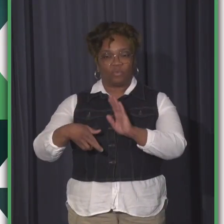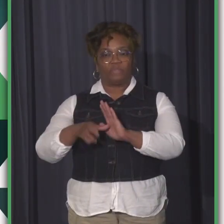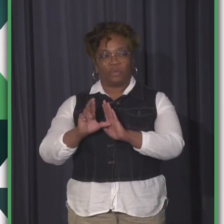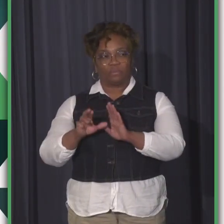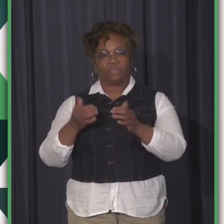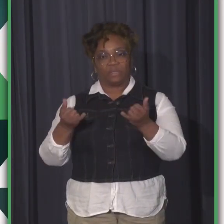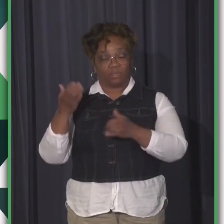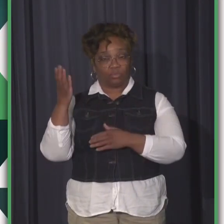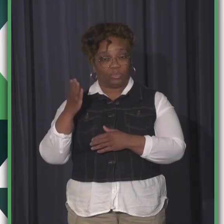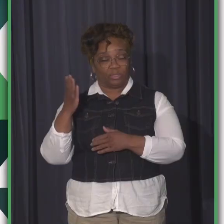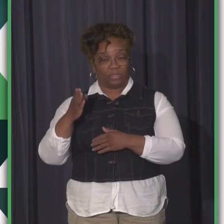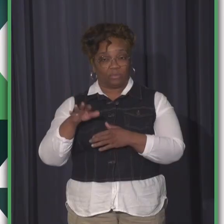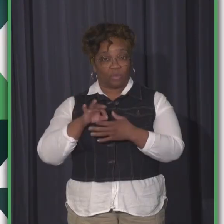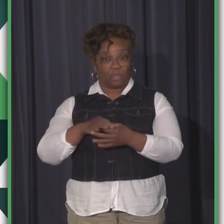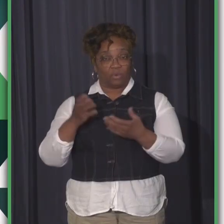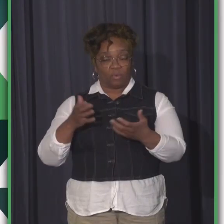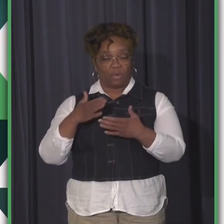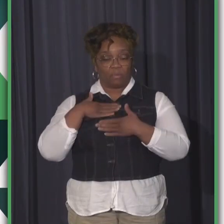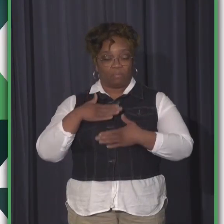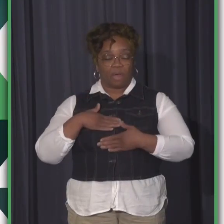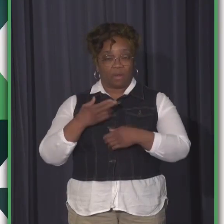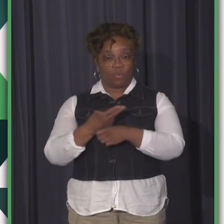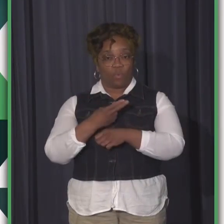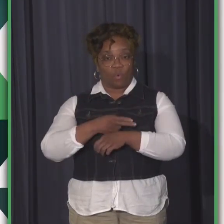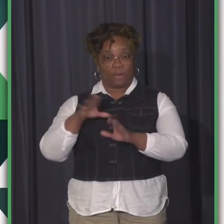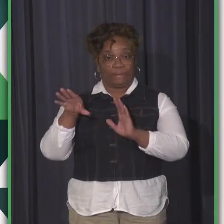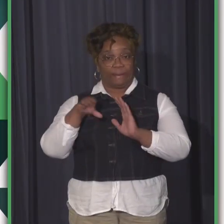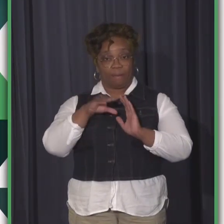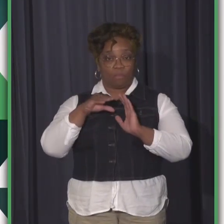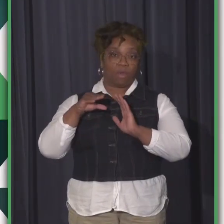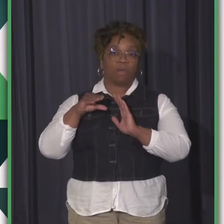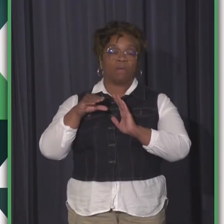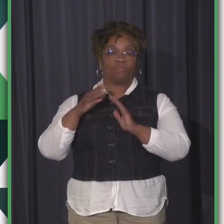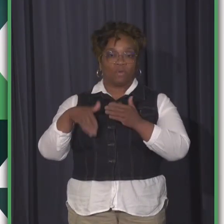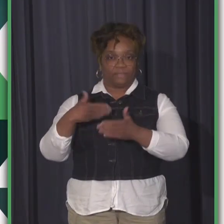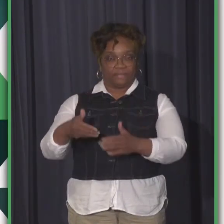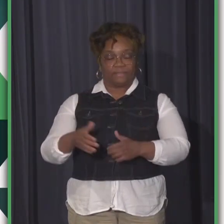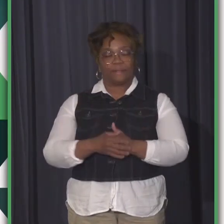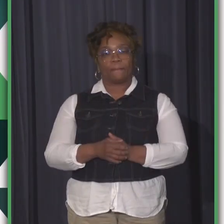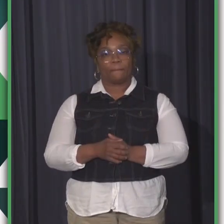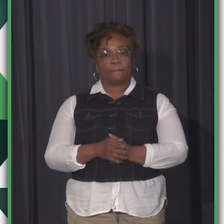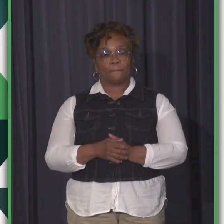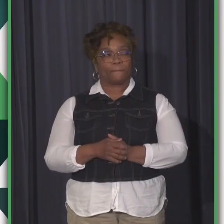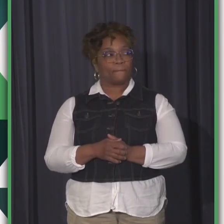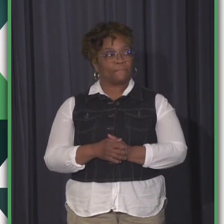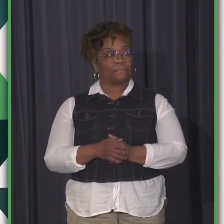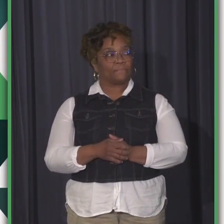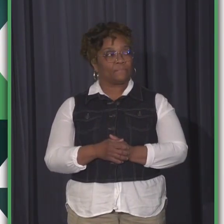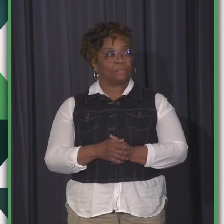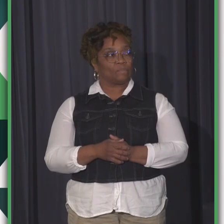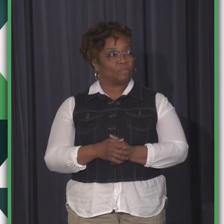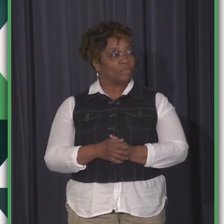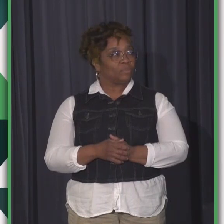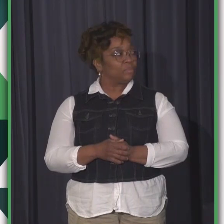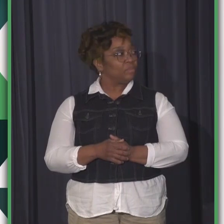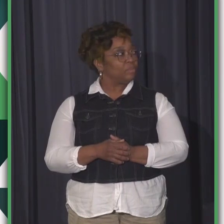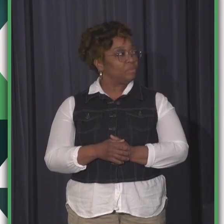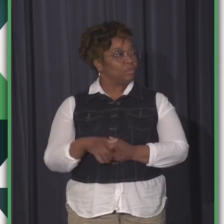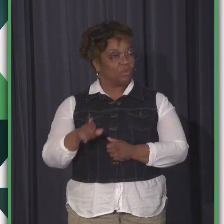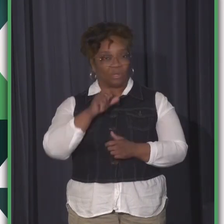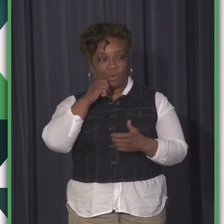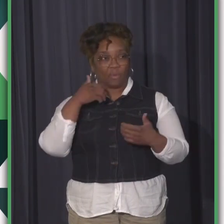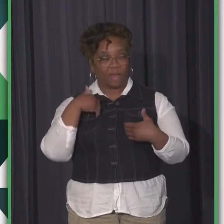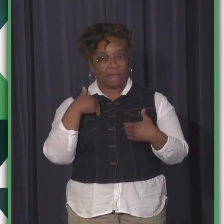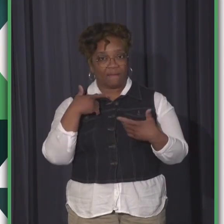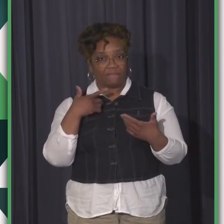presentation is going to be on the body-worn camera process. Oh, you guys don't have a, We have the handout.